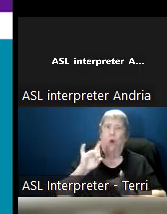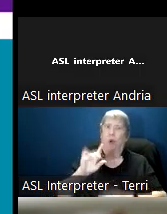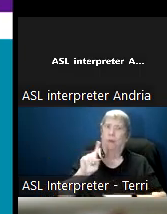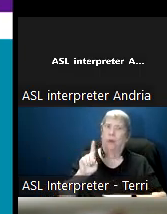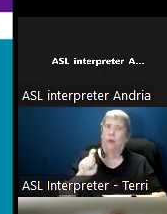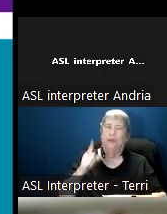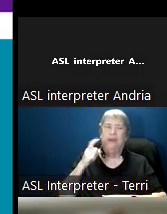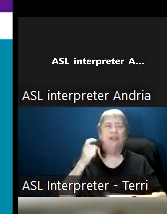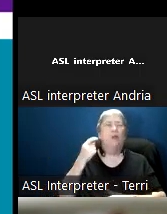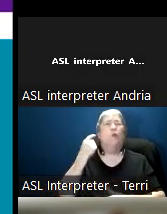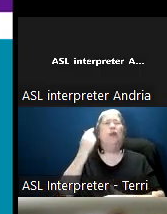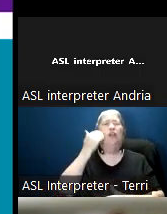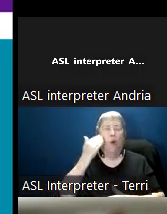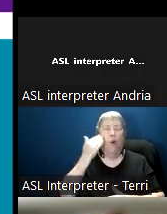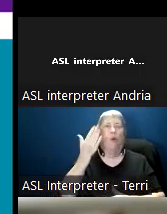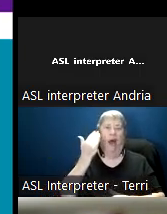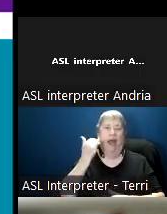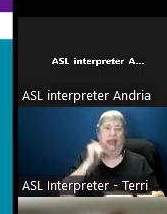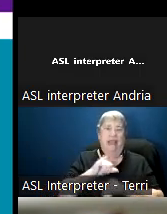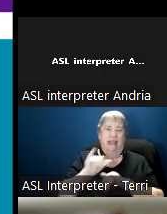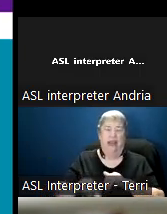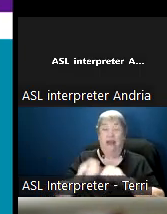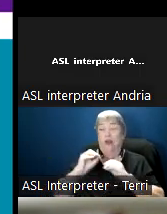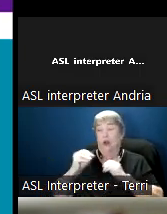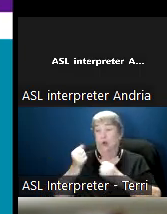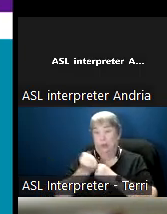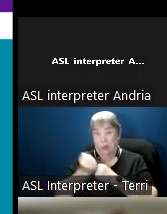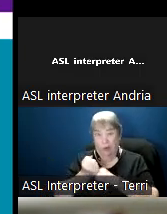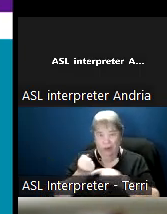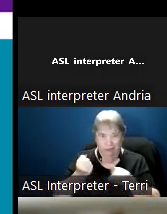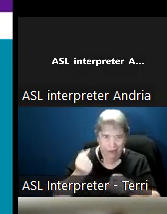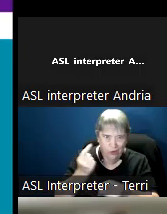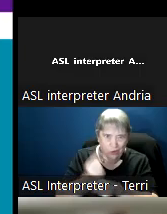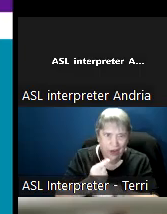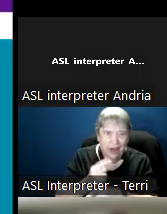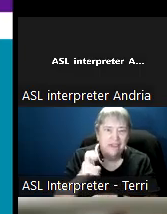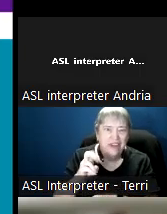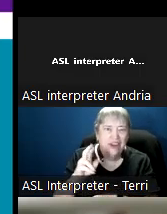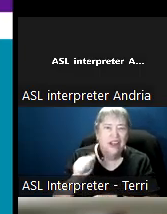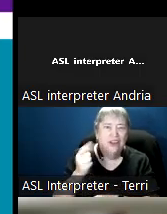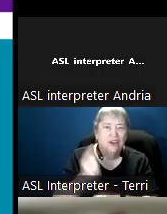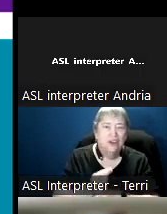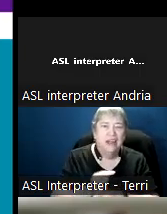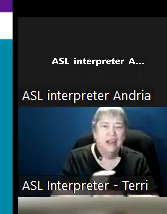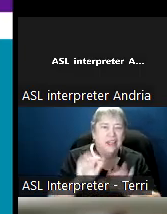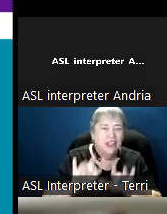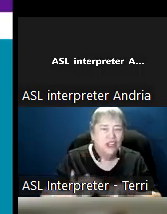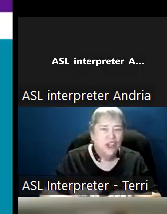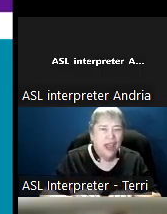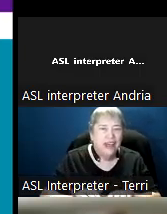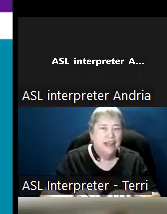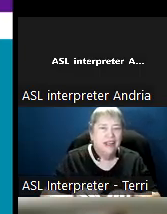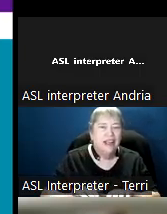we know why people stay. Lack of support. Yep, Vera, absolutely. They think they are at fault.